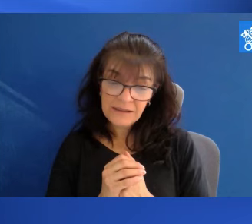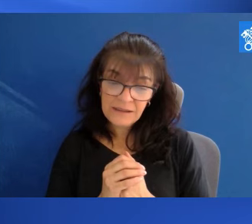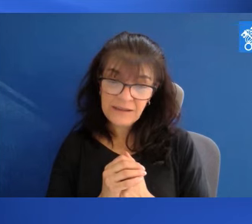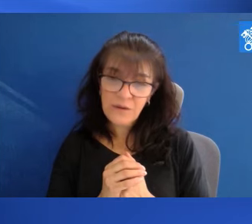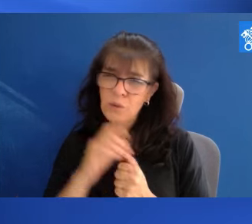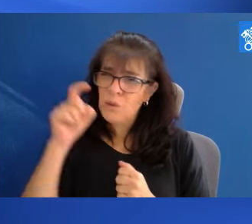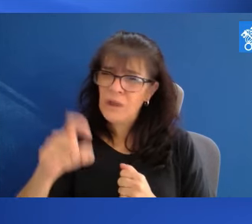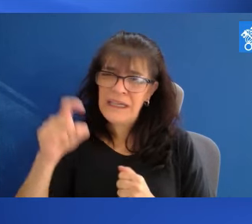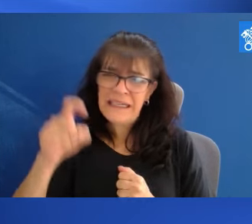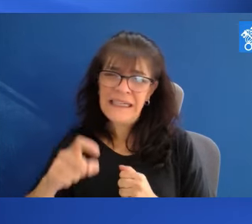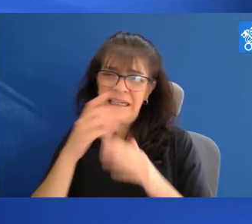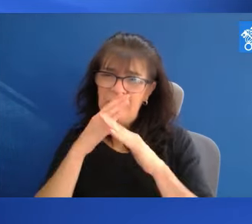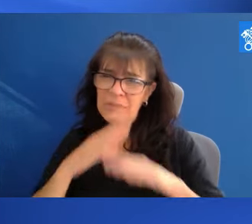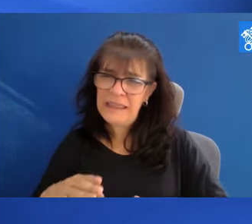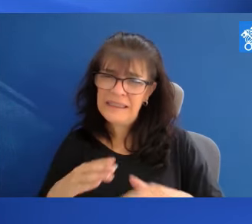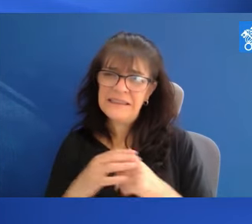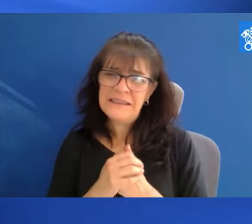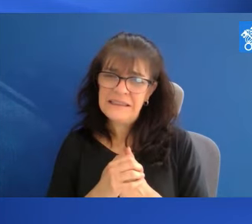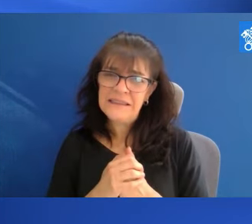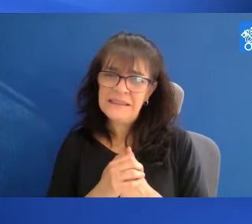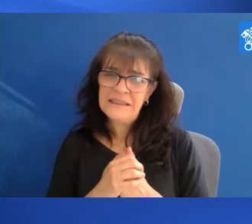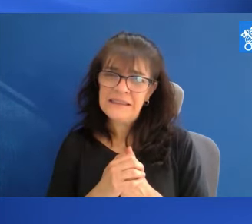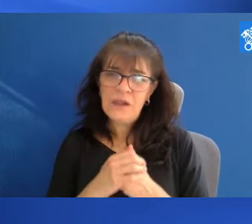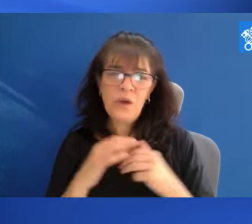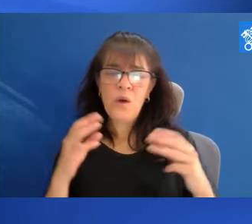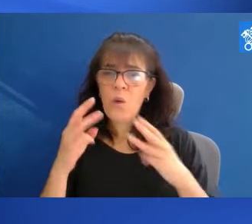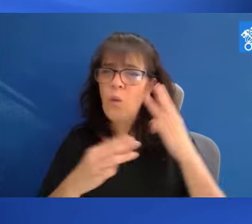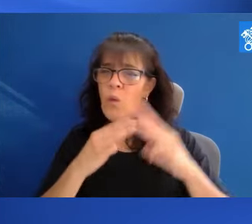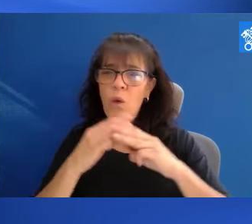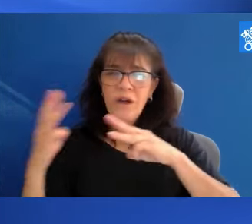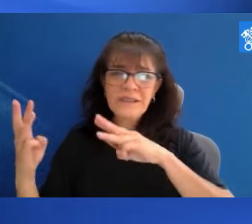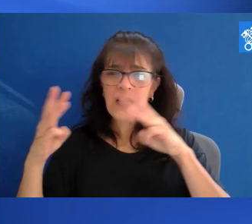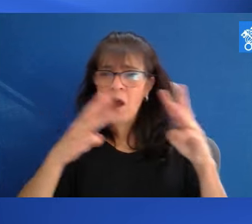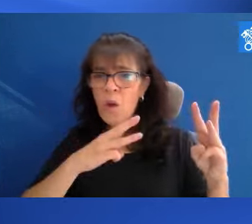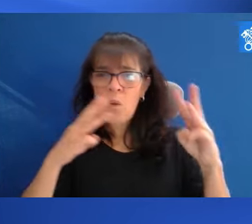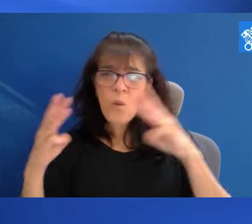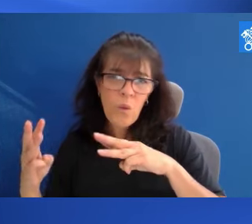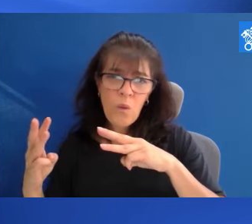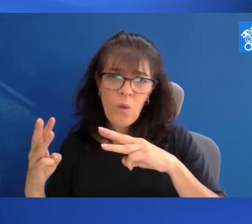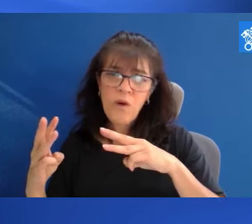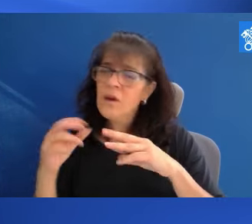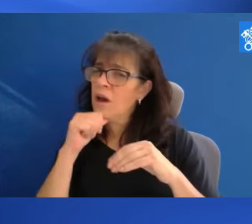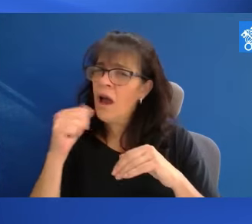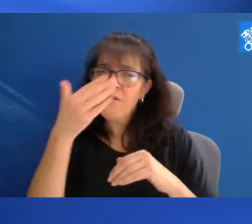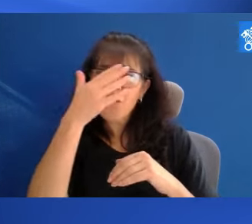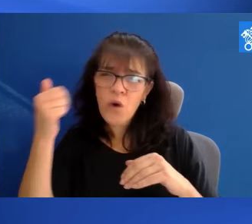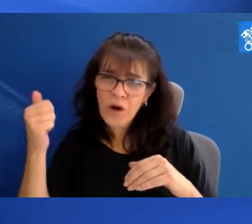We need peace. The world is at war. Let us not forget